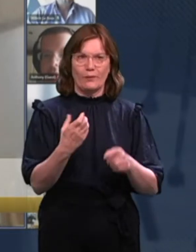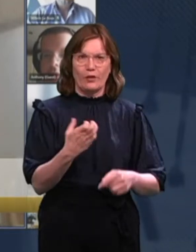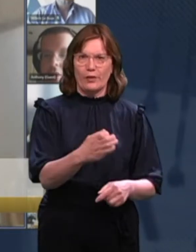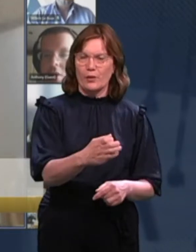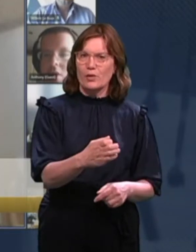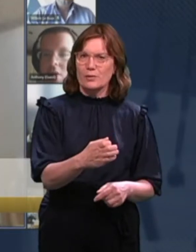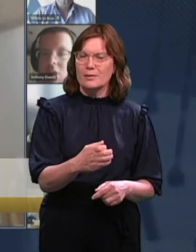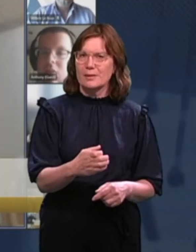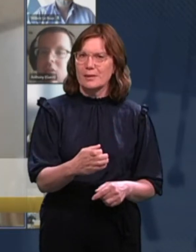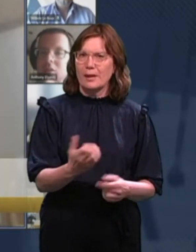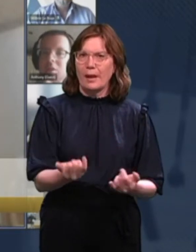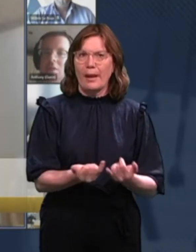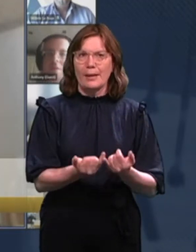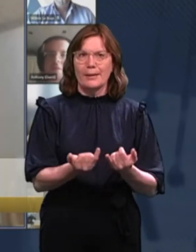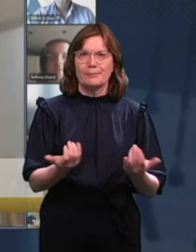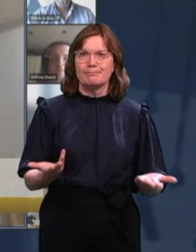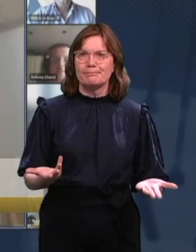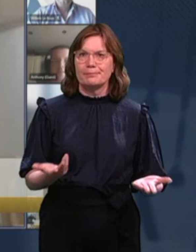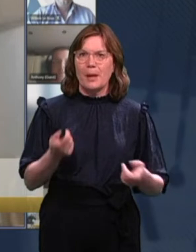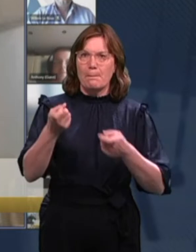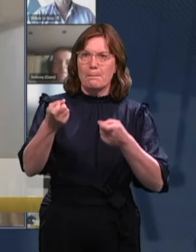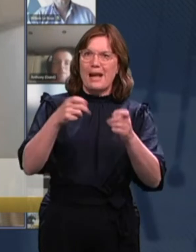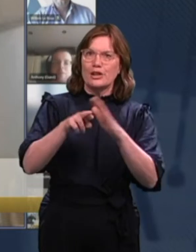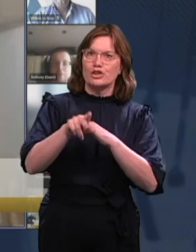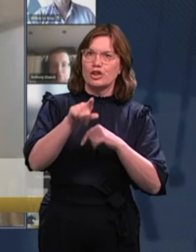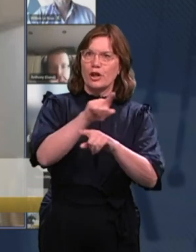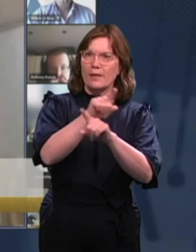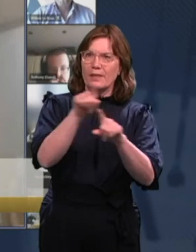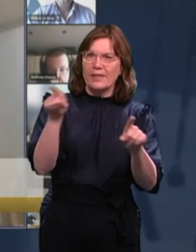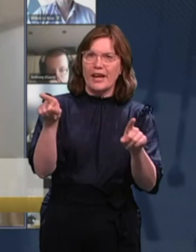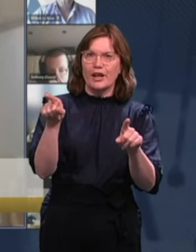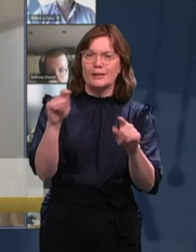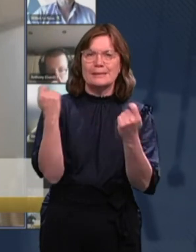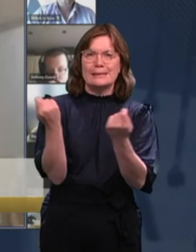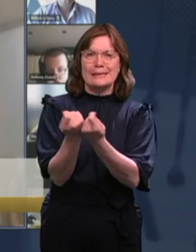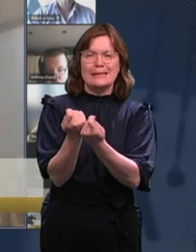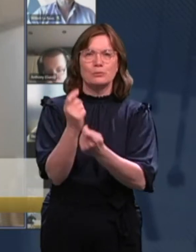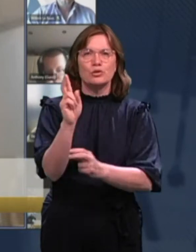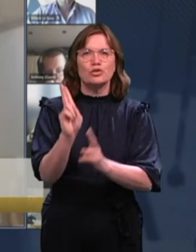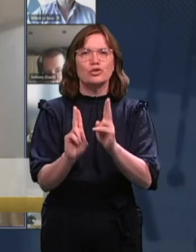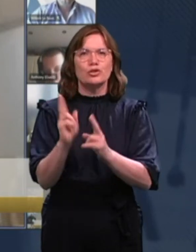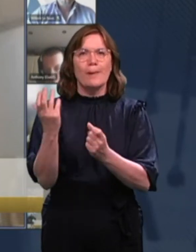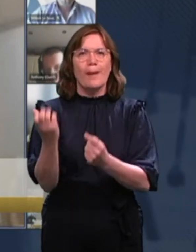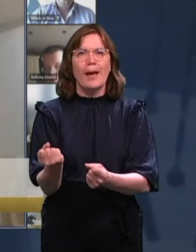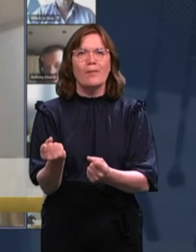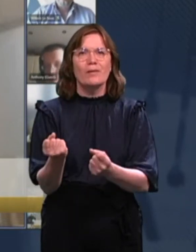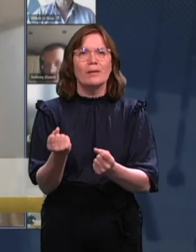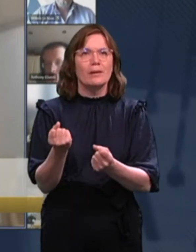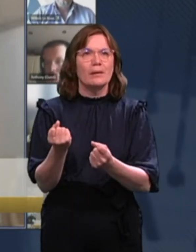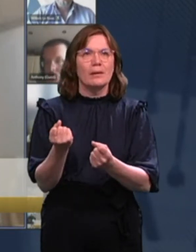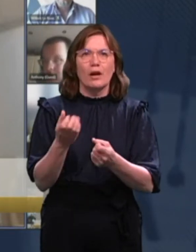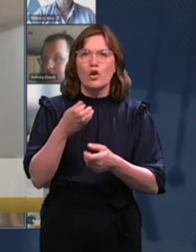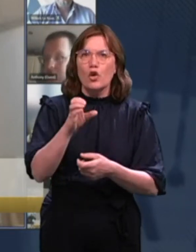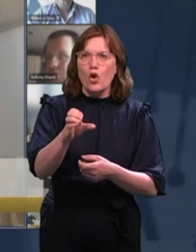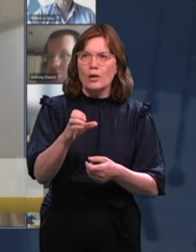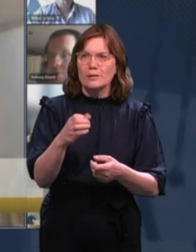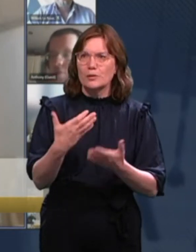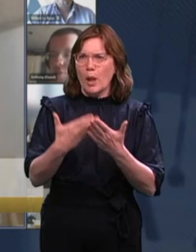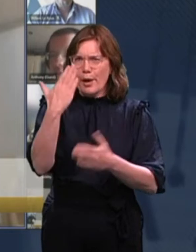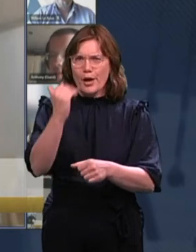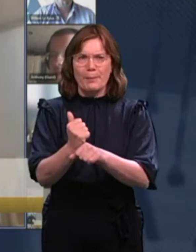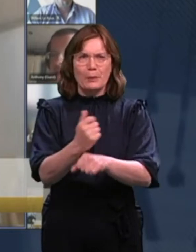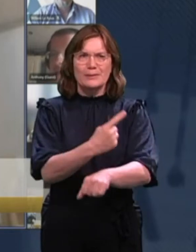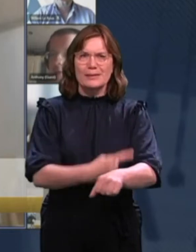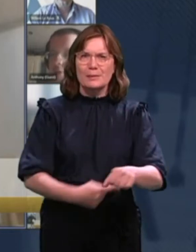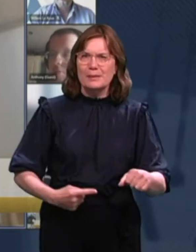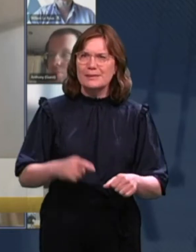someone like a manager, they should have their team doing a training course so they can learn to, like, from us,